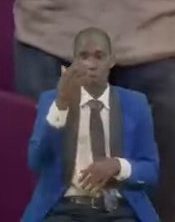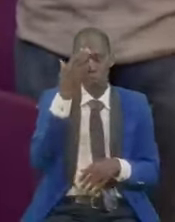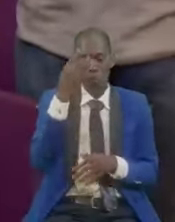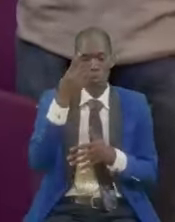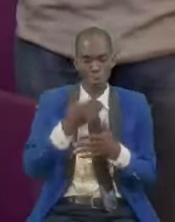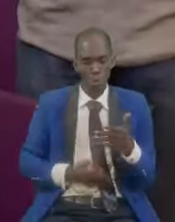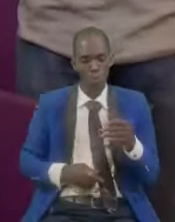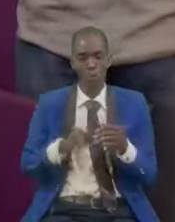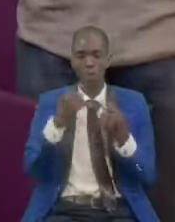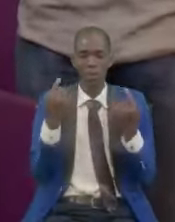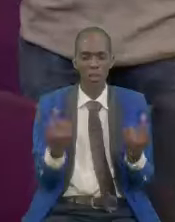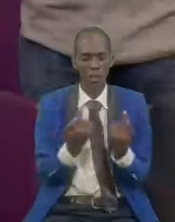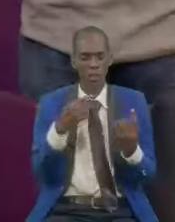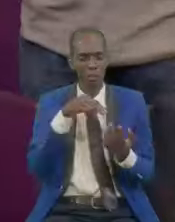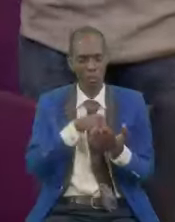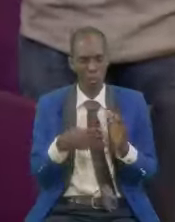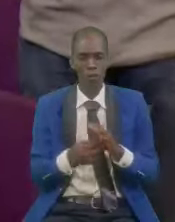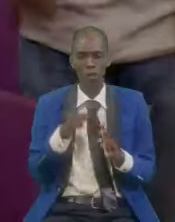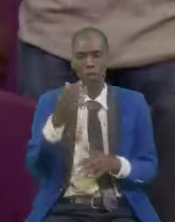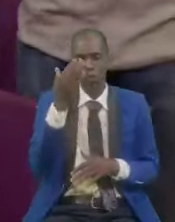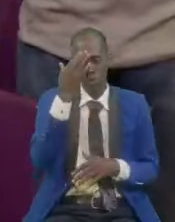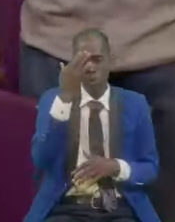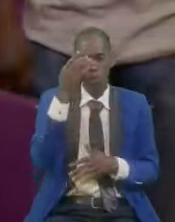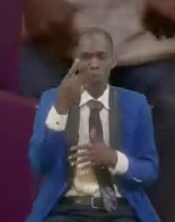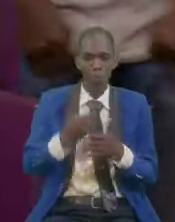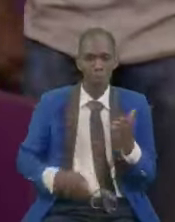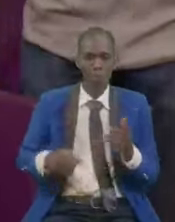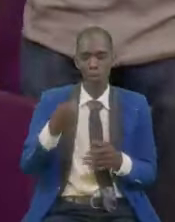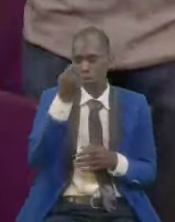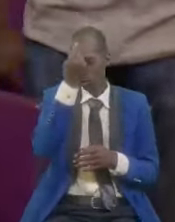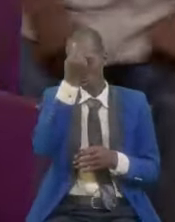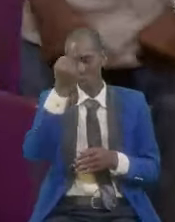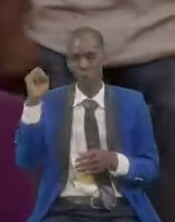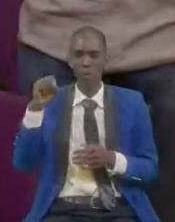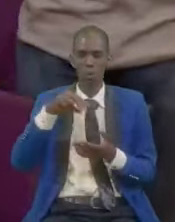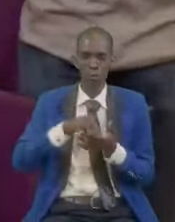is. You know what disobedience is.